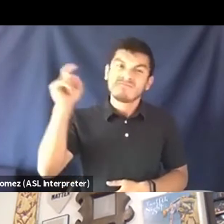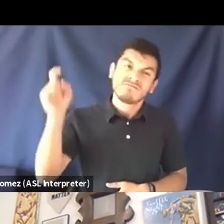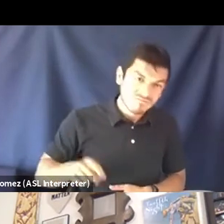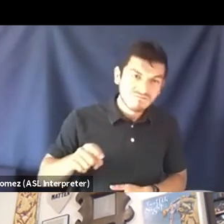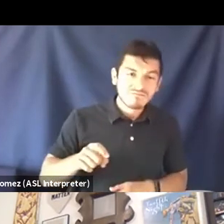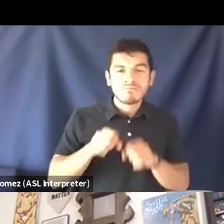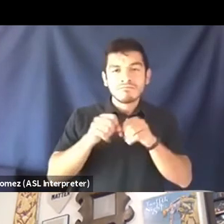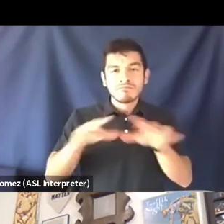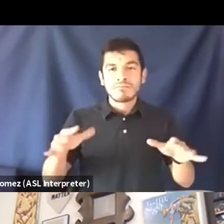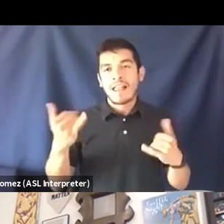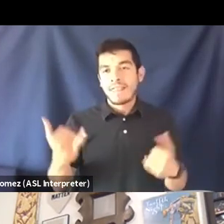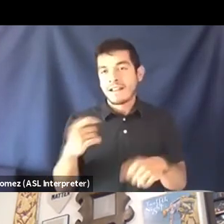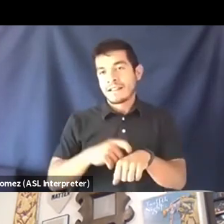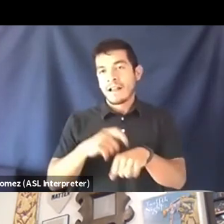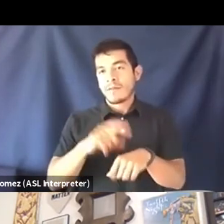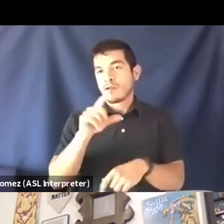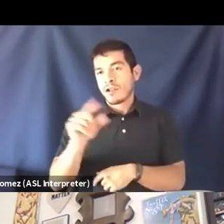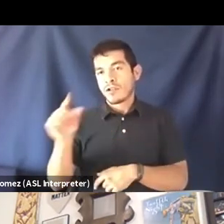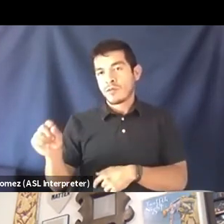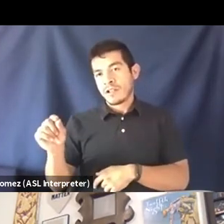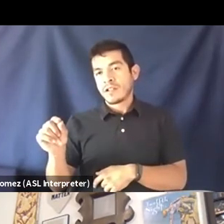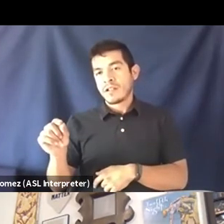be released at this time.